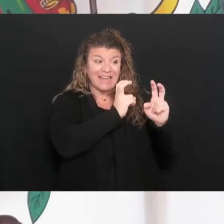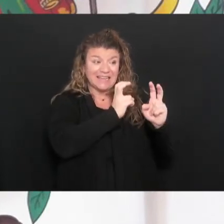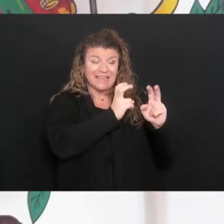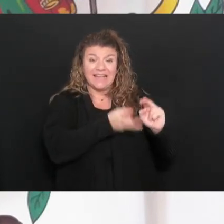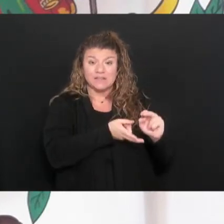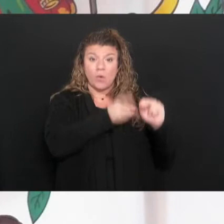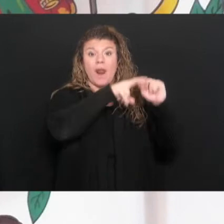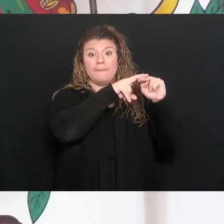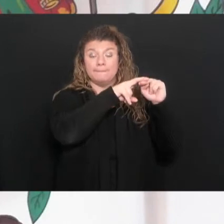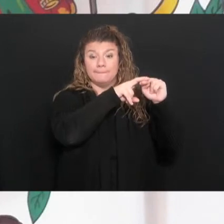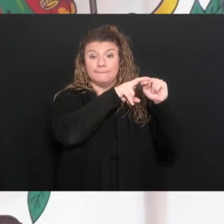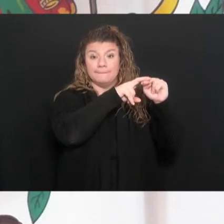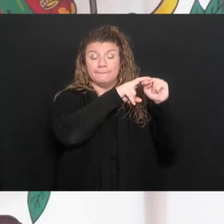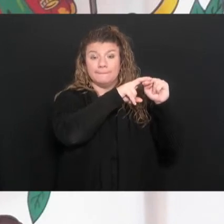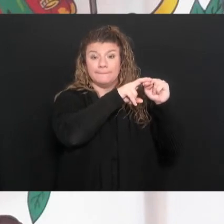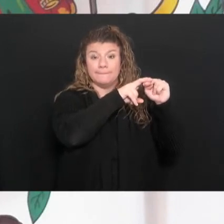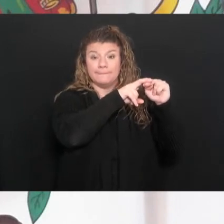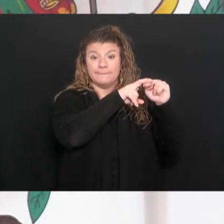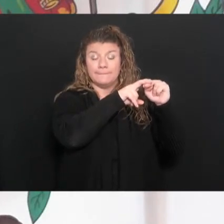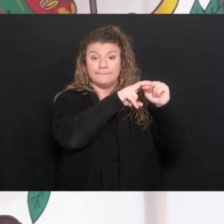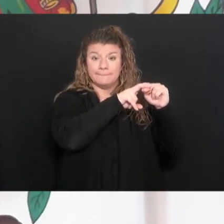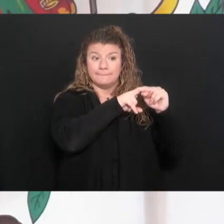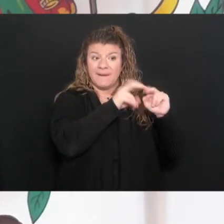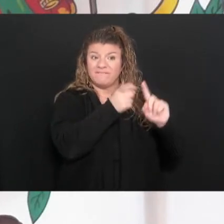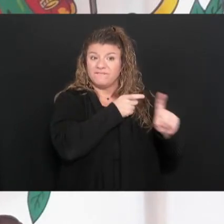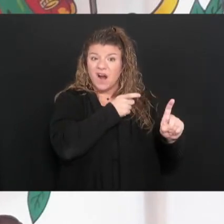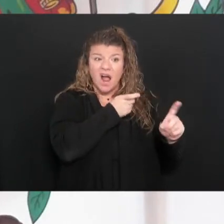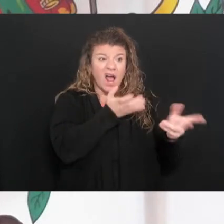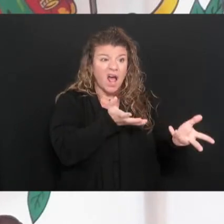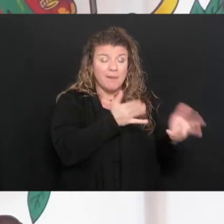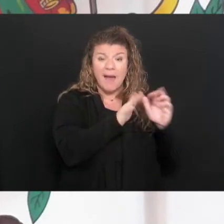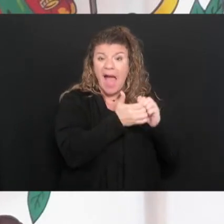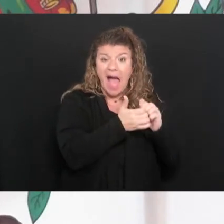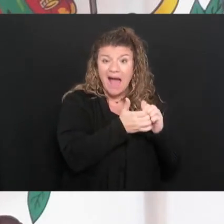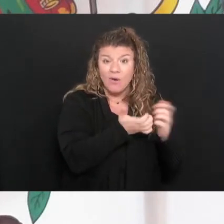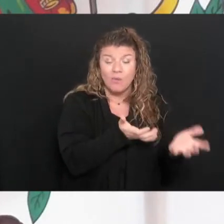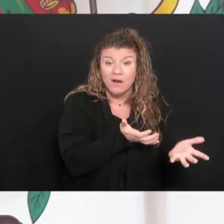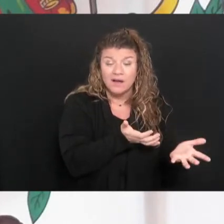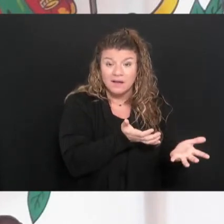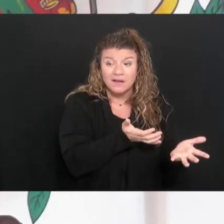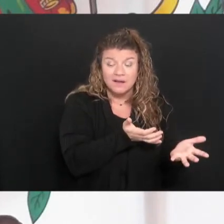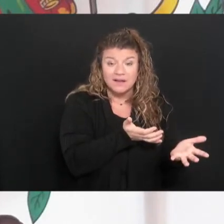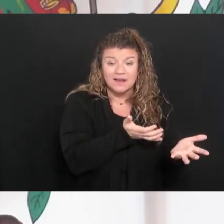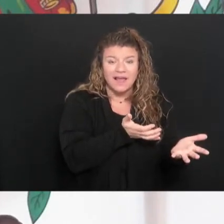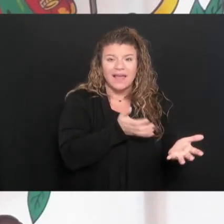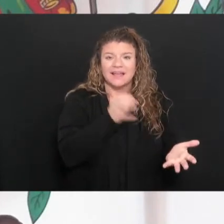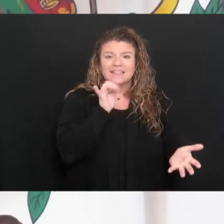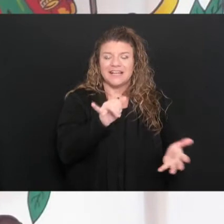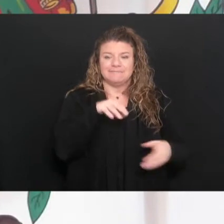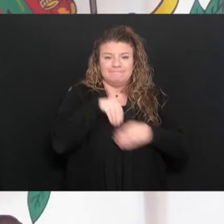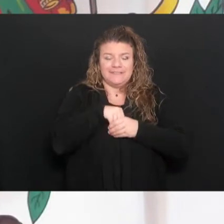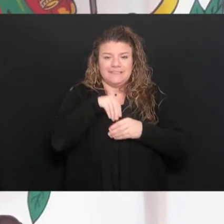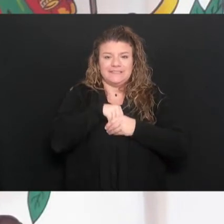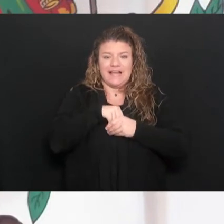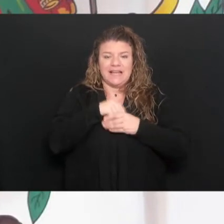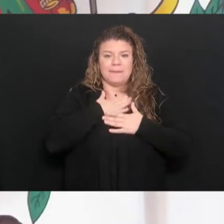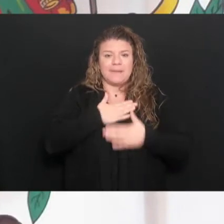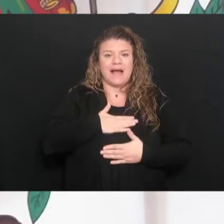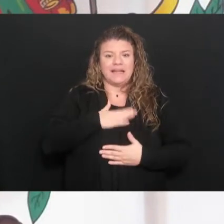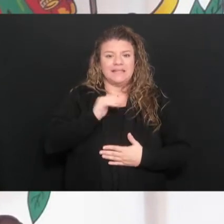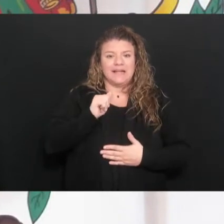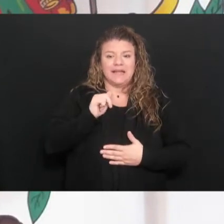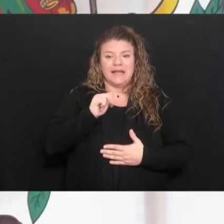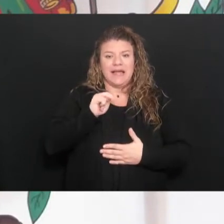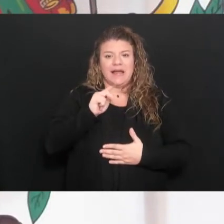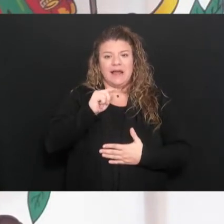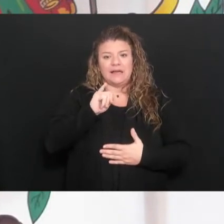up. What is that from? It's from just the vaccine wearing off,